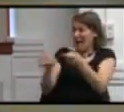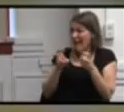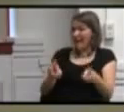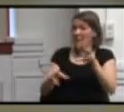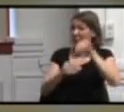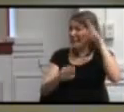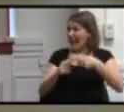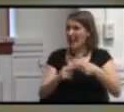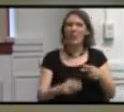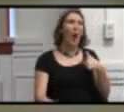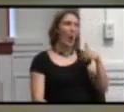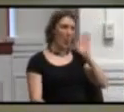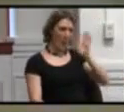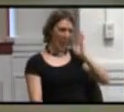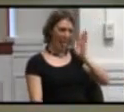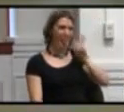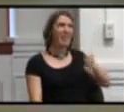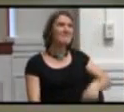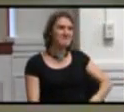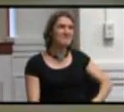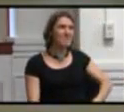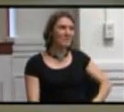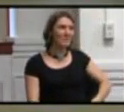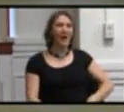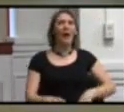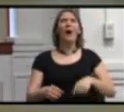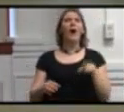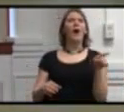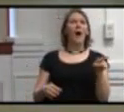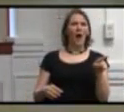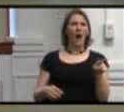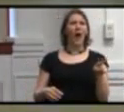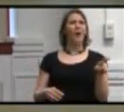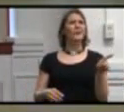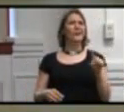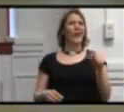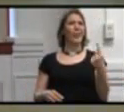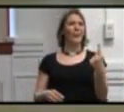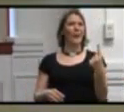Not yet, but maybe it's in the works. Witnesses are number two down there.